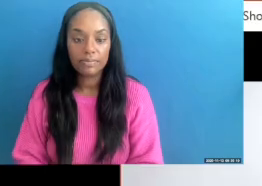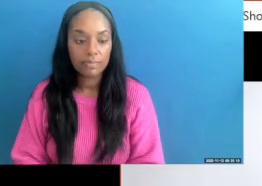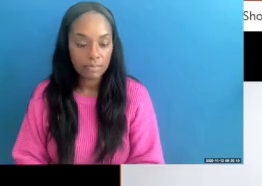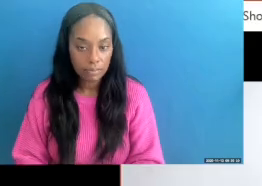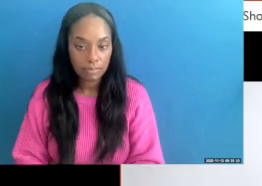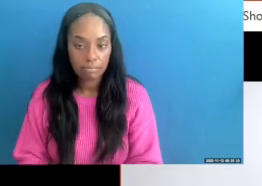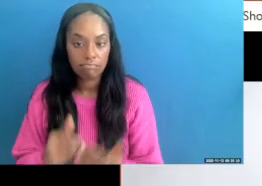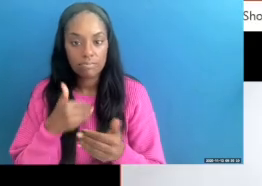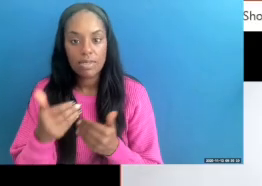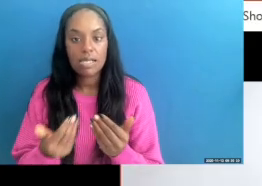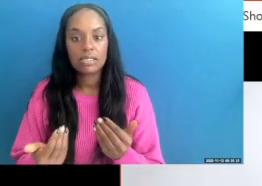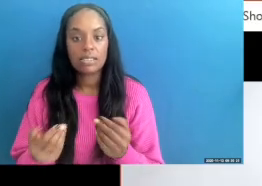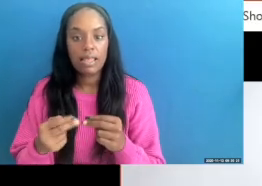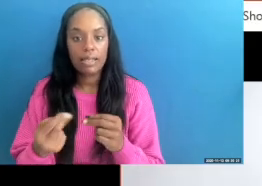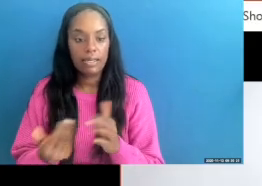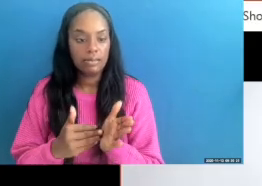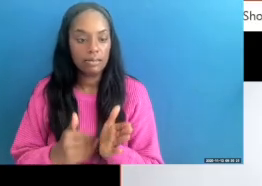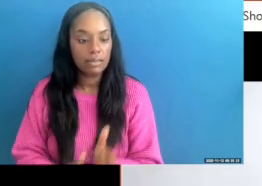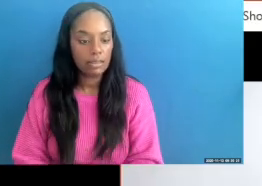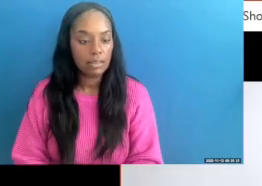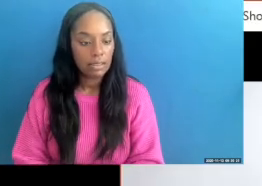And let's go to next slide again.